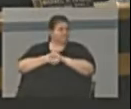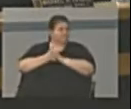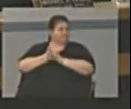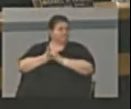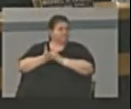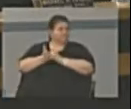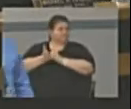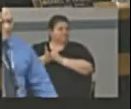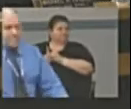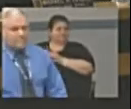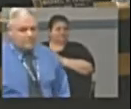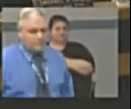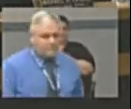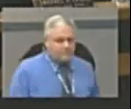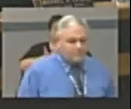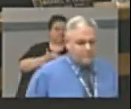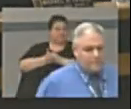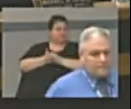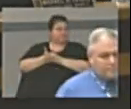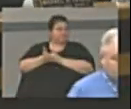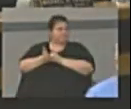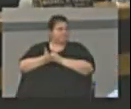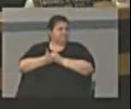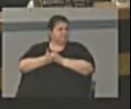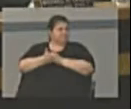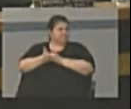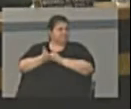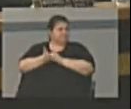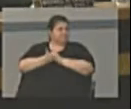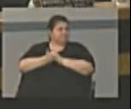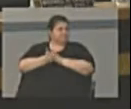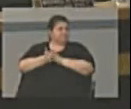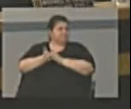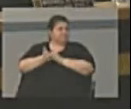my apologize. No, I just had that.